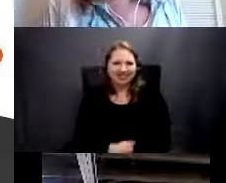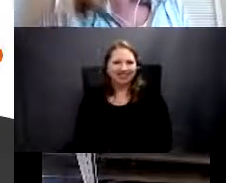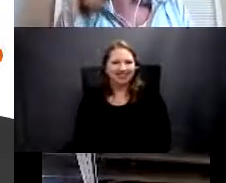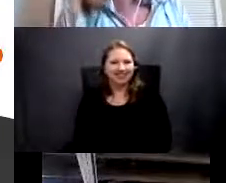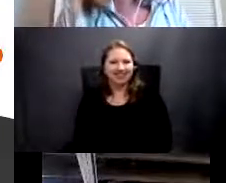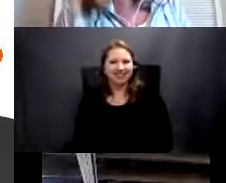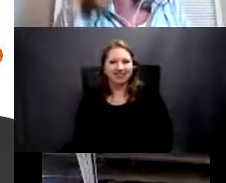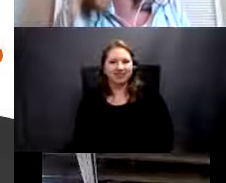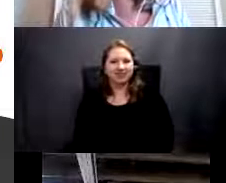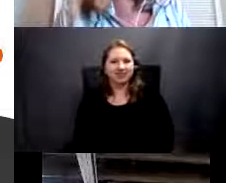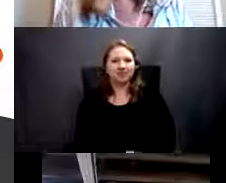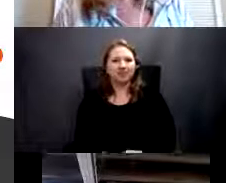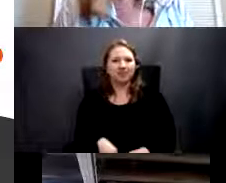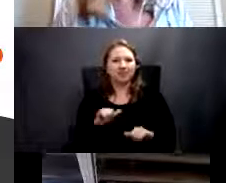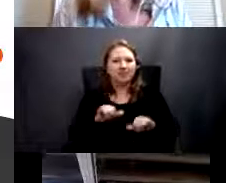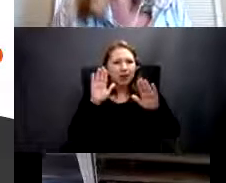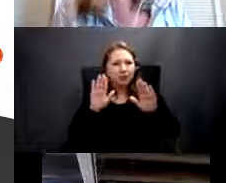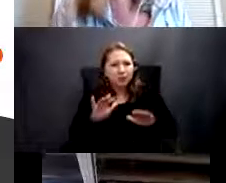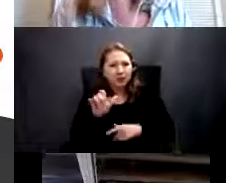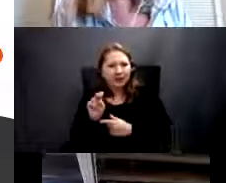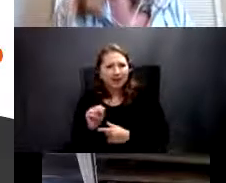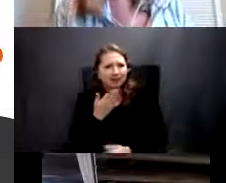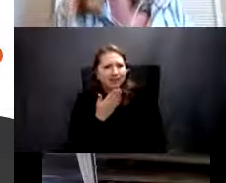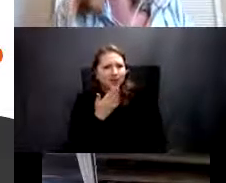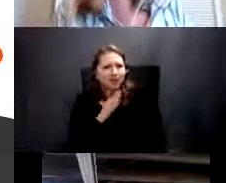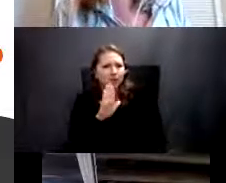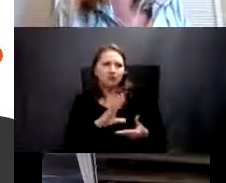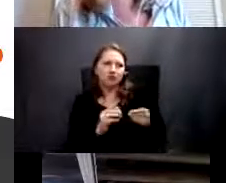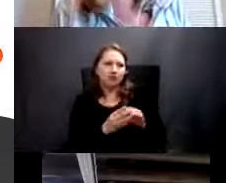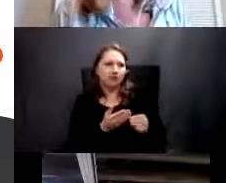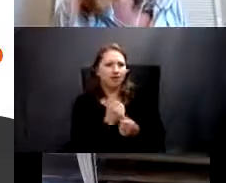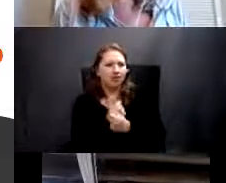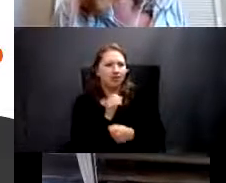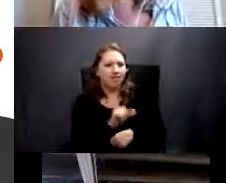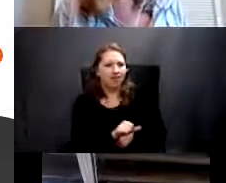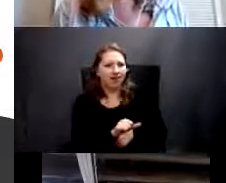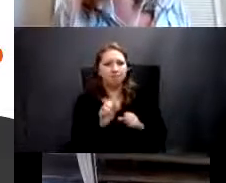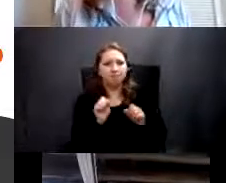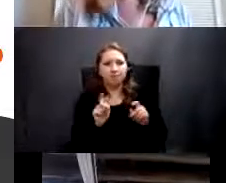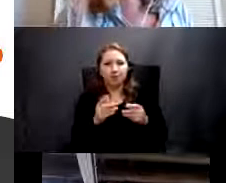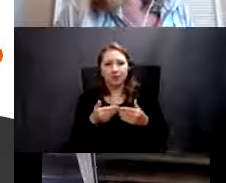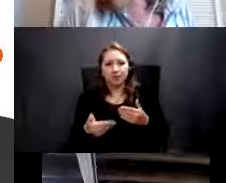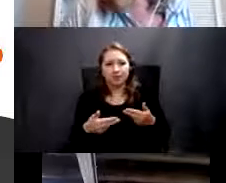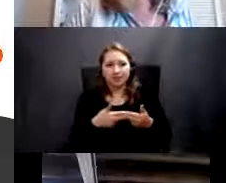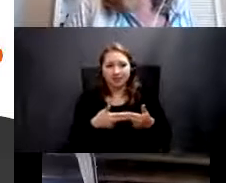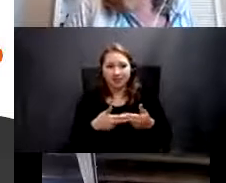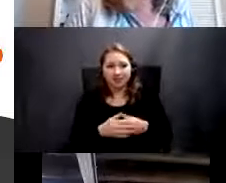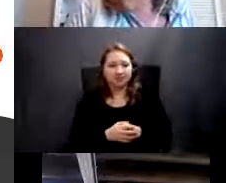That is so great, Lynn. Thank you. I love your story. I think we can just move to the next slide.